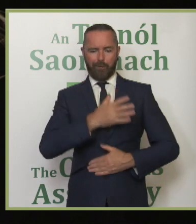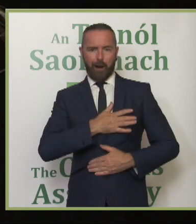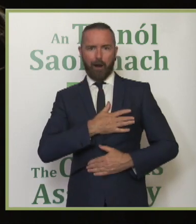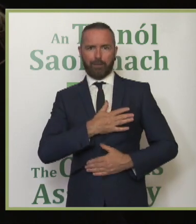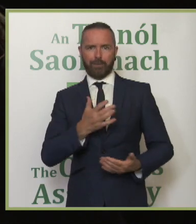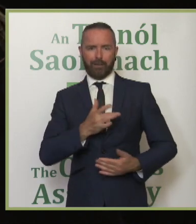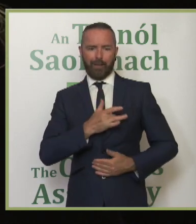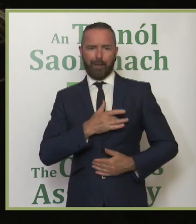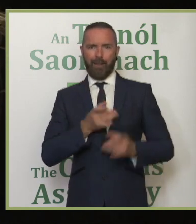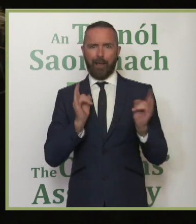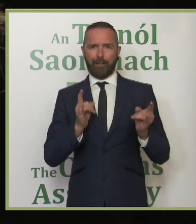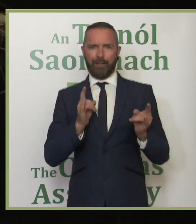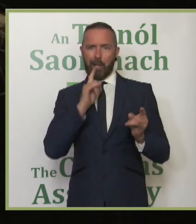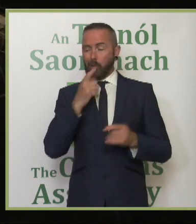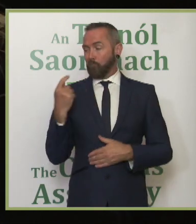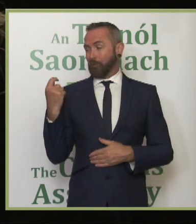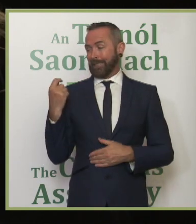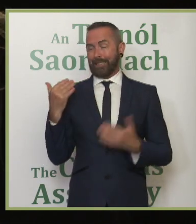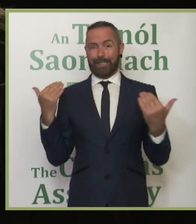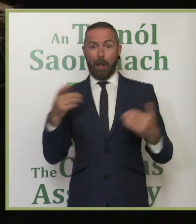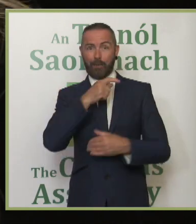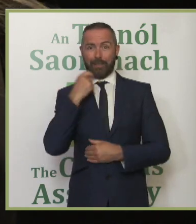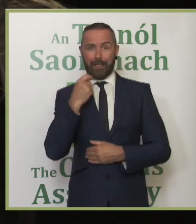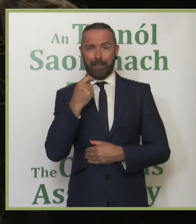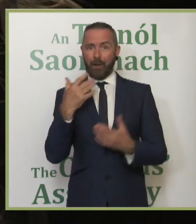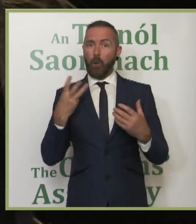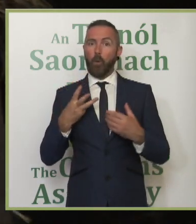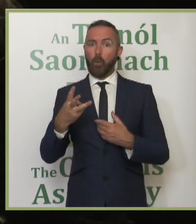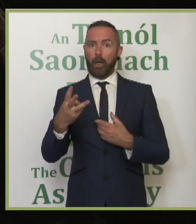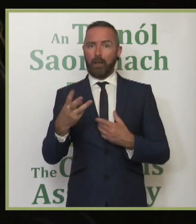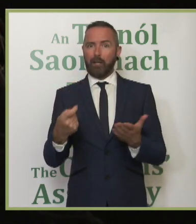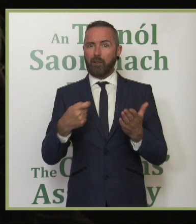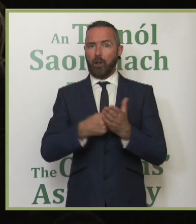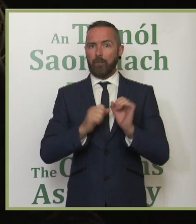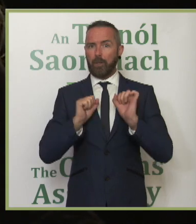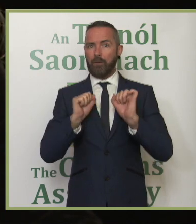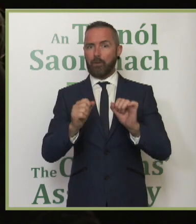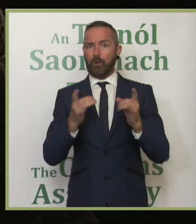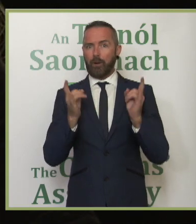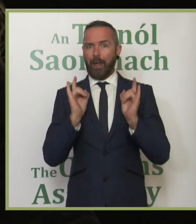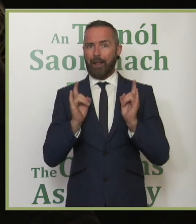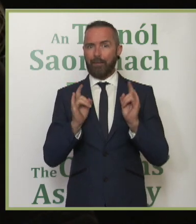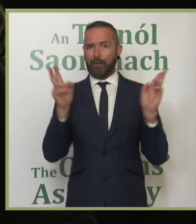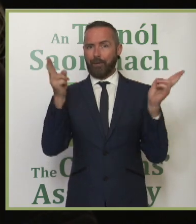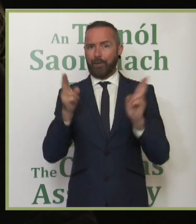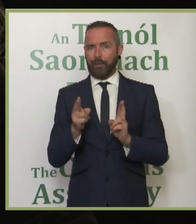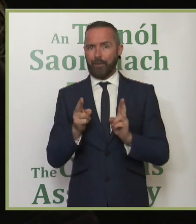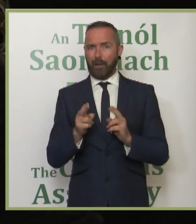health. Well, guess what? A couple of glasses of wine now, we know, will contribute to your risk of